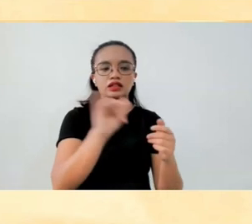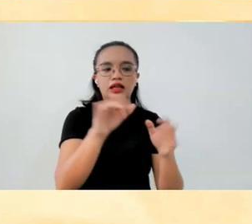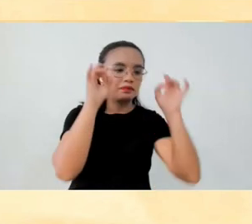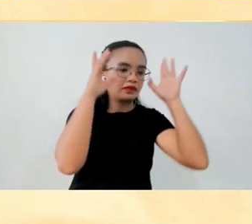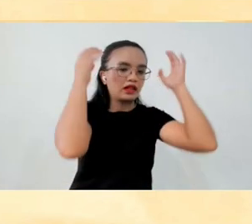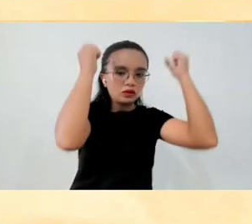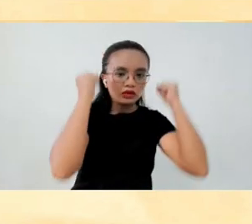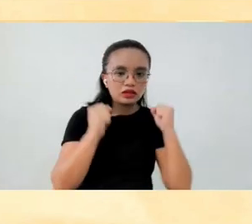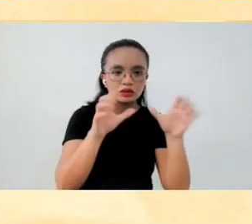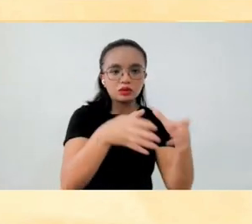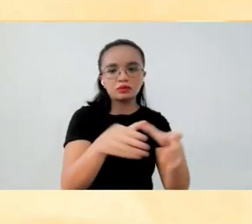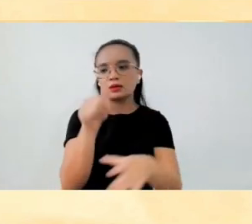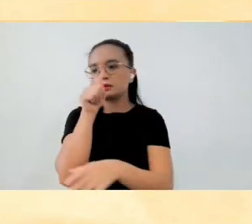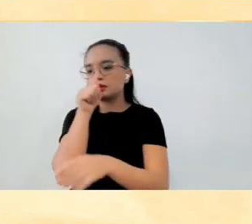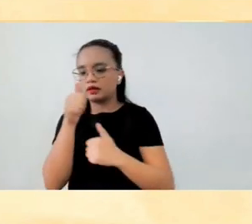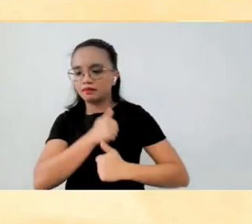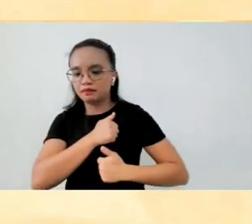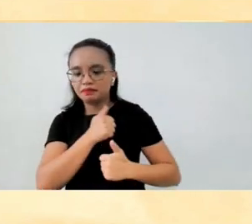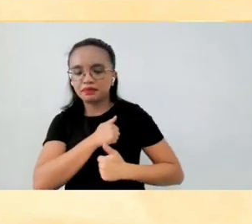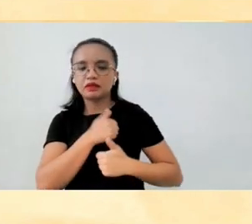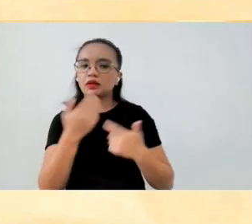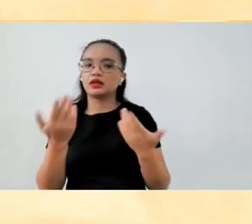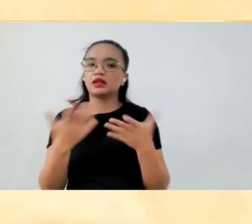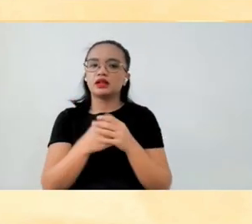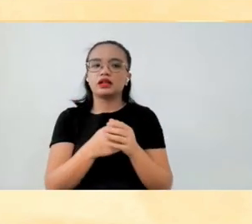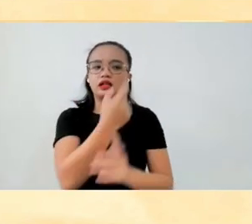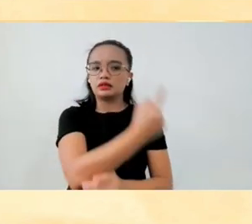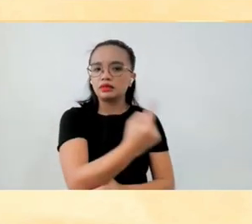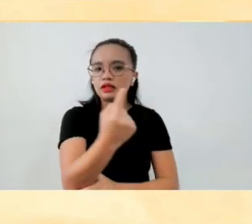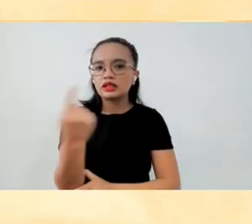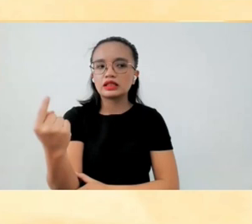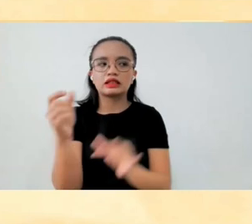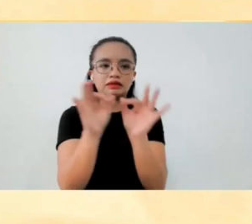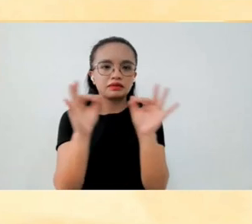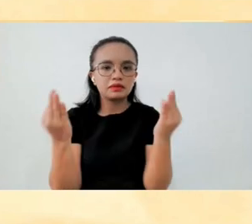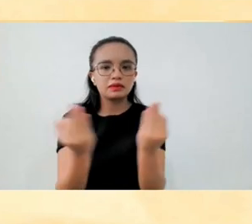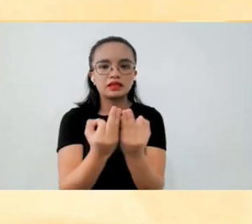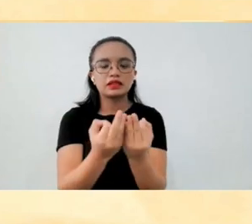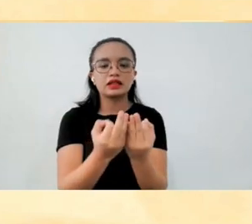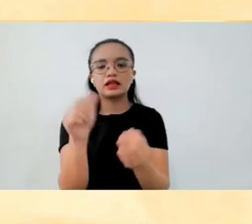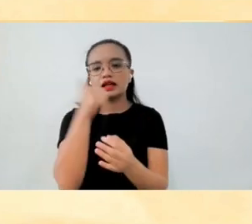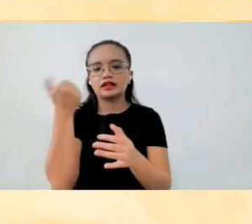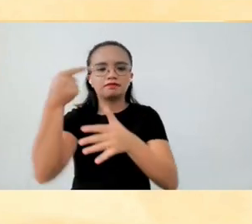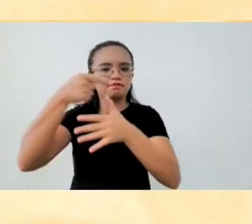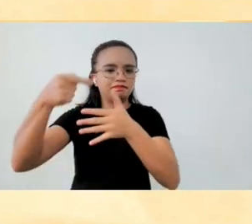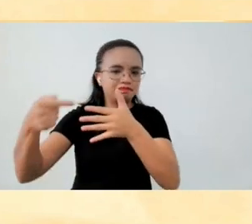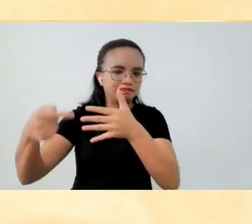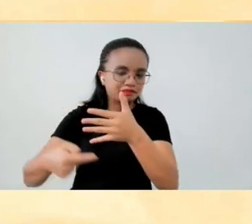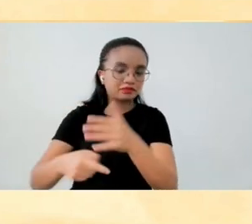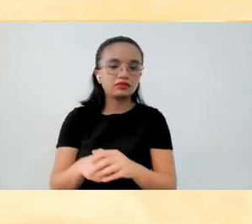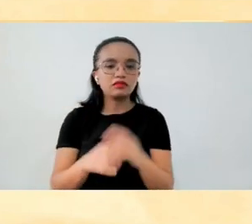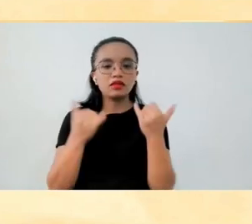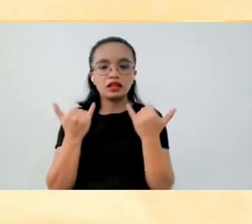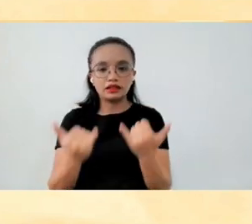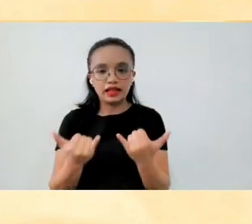groups, private armies, individuals and families, and other factors. Now, we